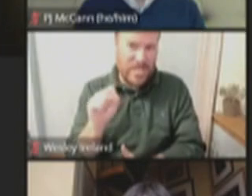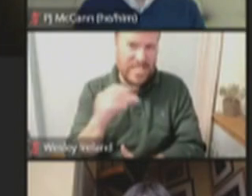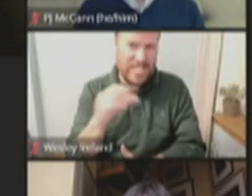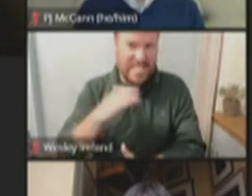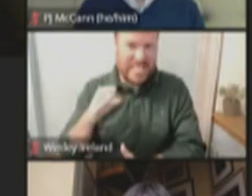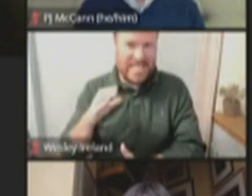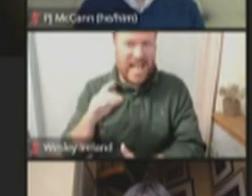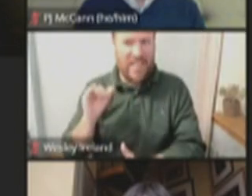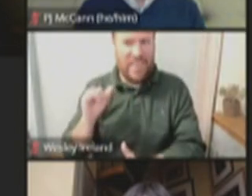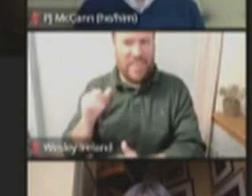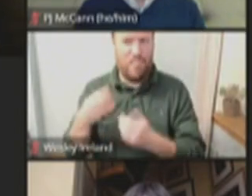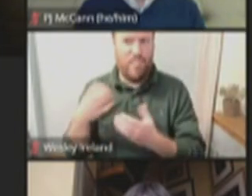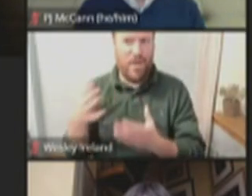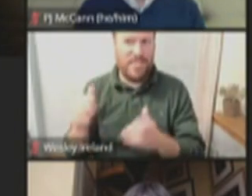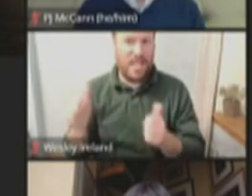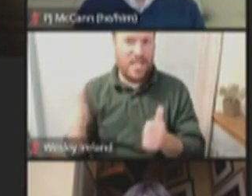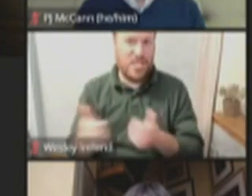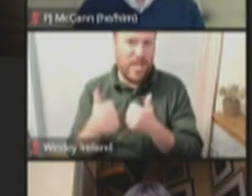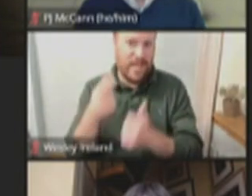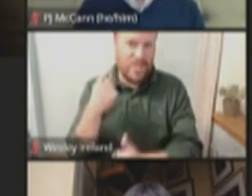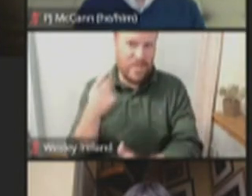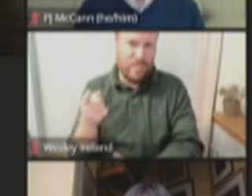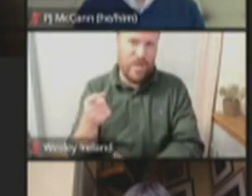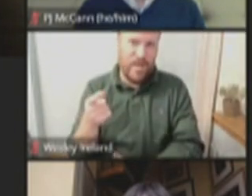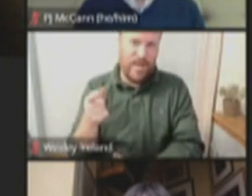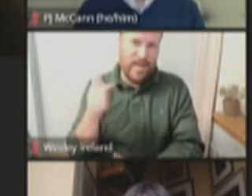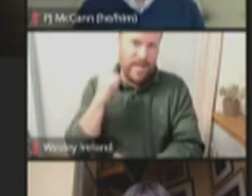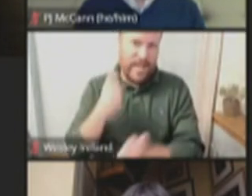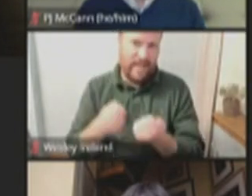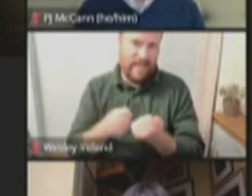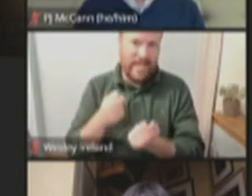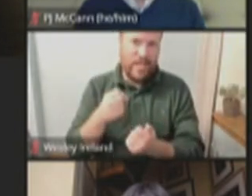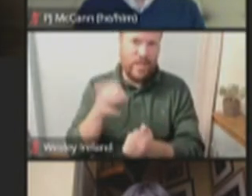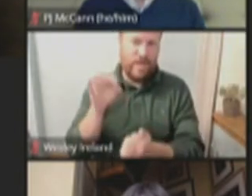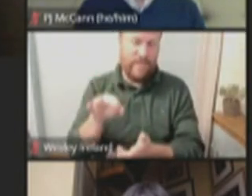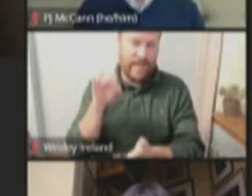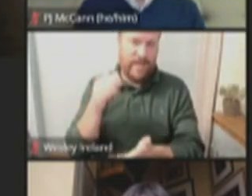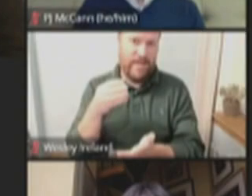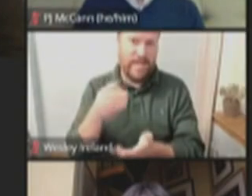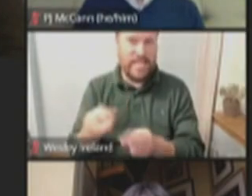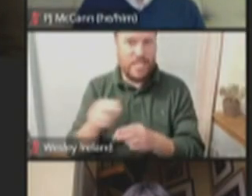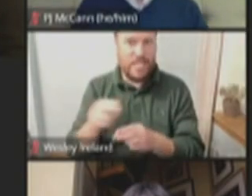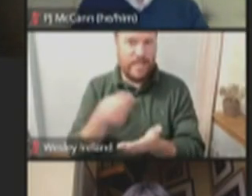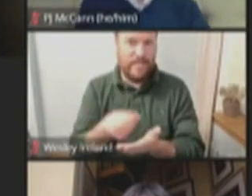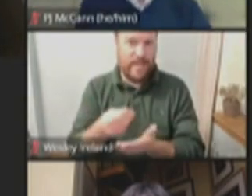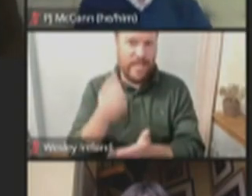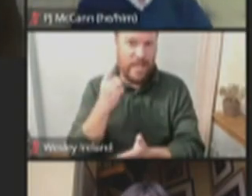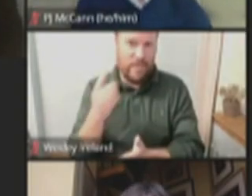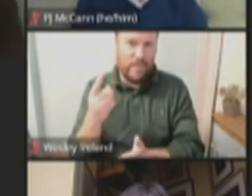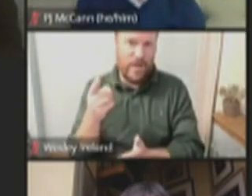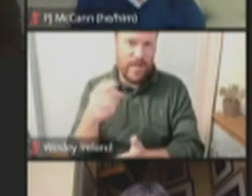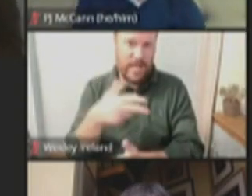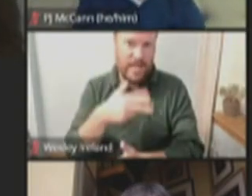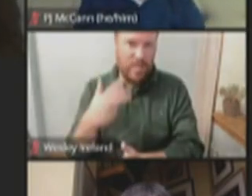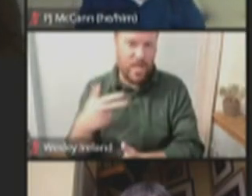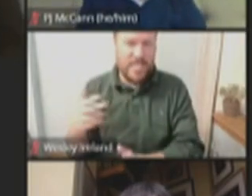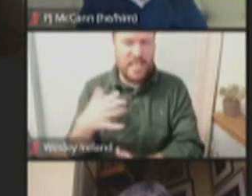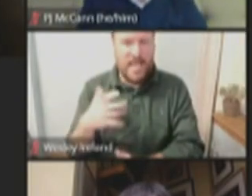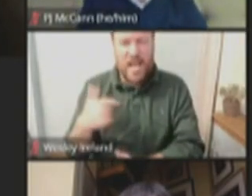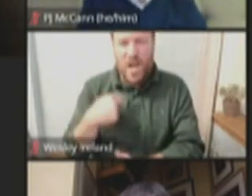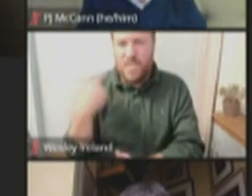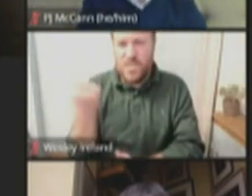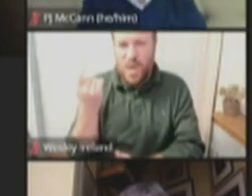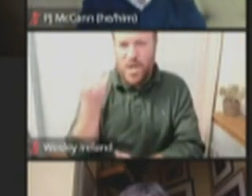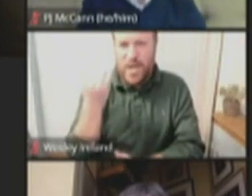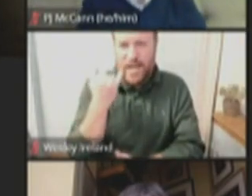require specific funding to be provided only for U.S. citizens, these services only provided to U.S.